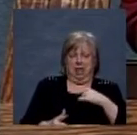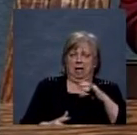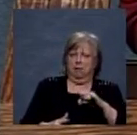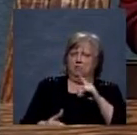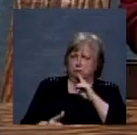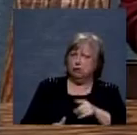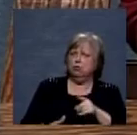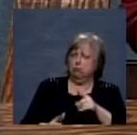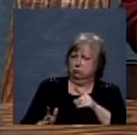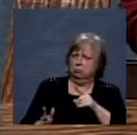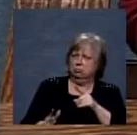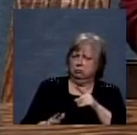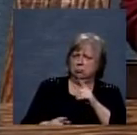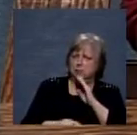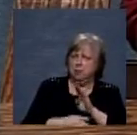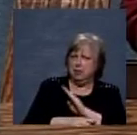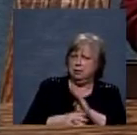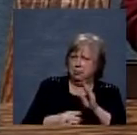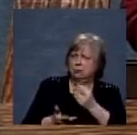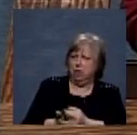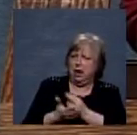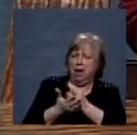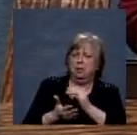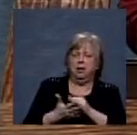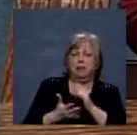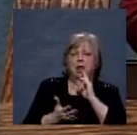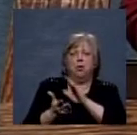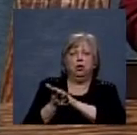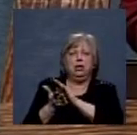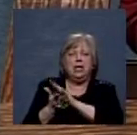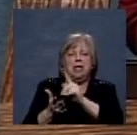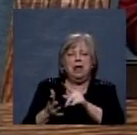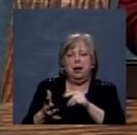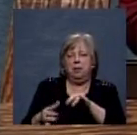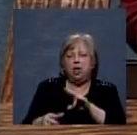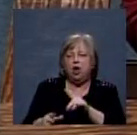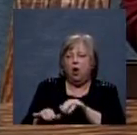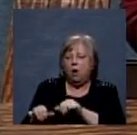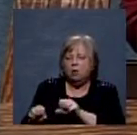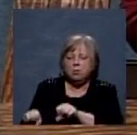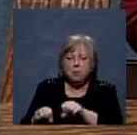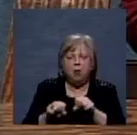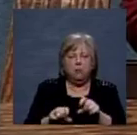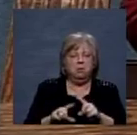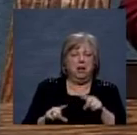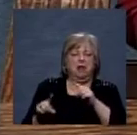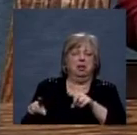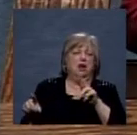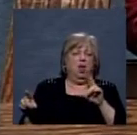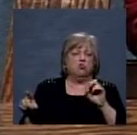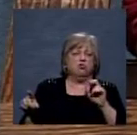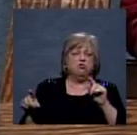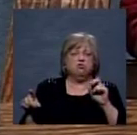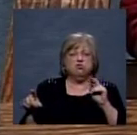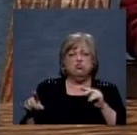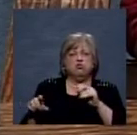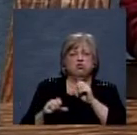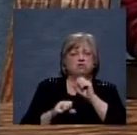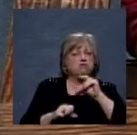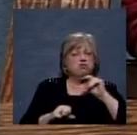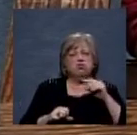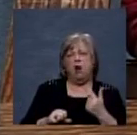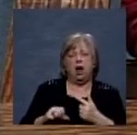grass, or do something. This house is rotten. The studs are rotten. The floor is rotten. And from what I can see,